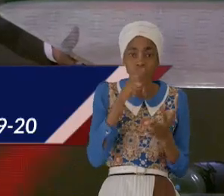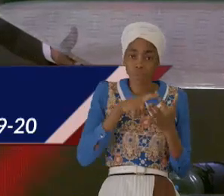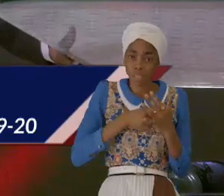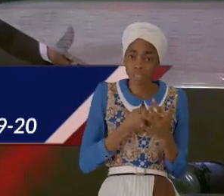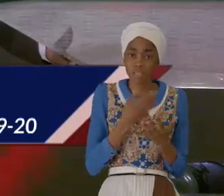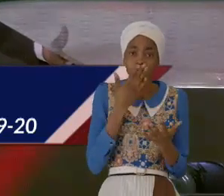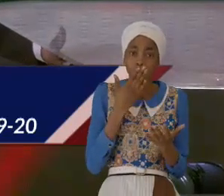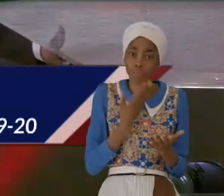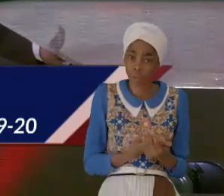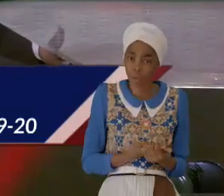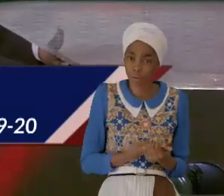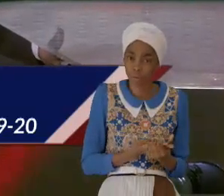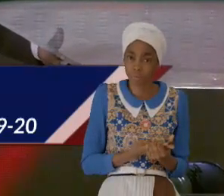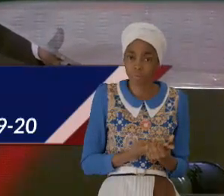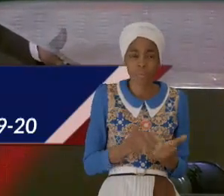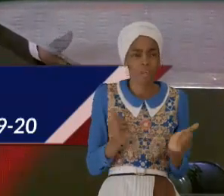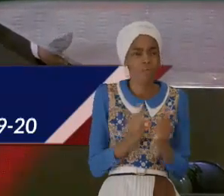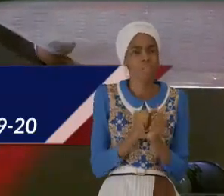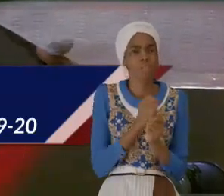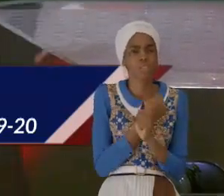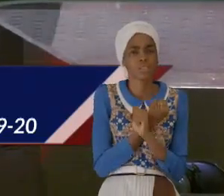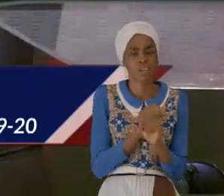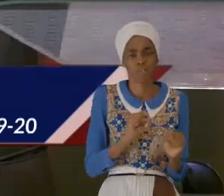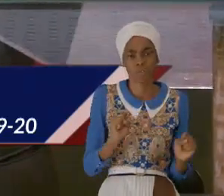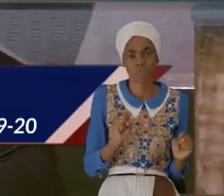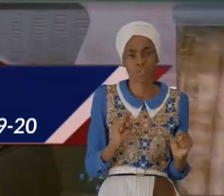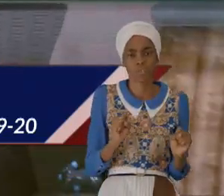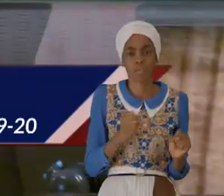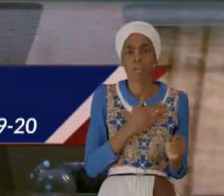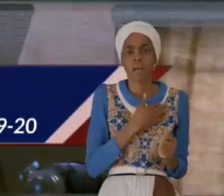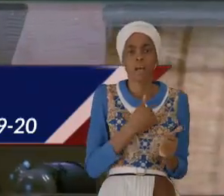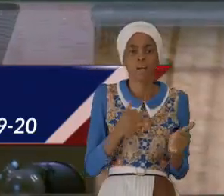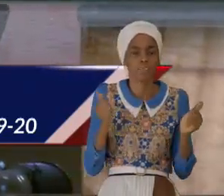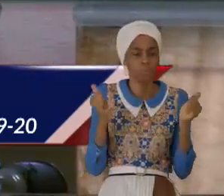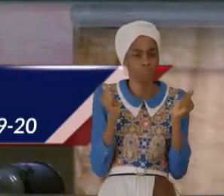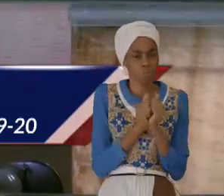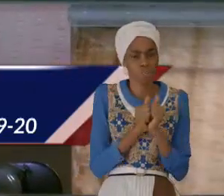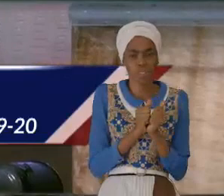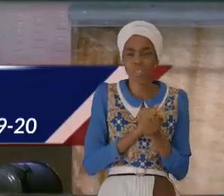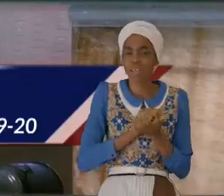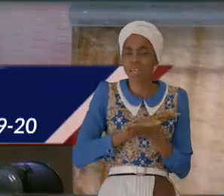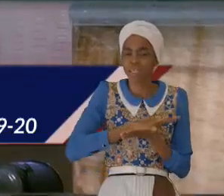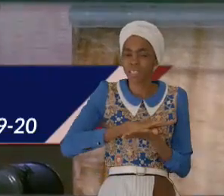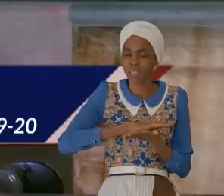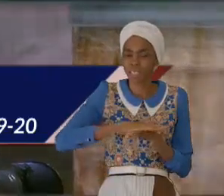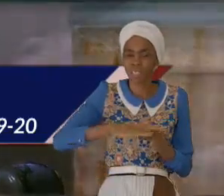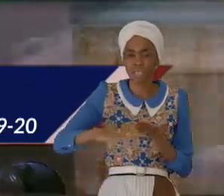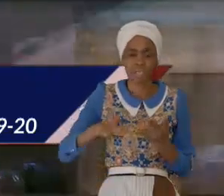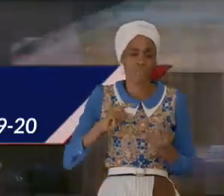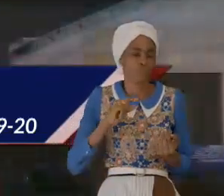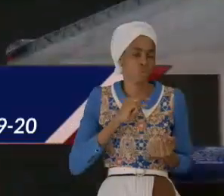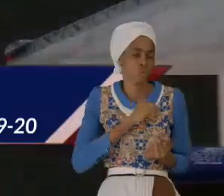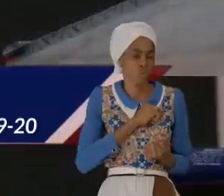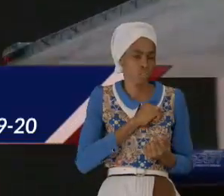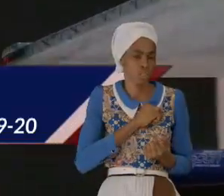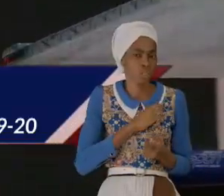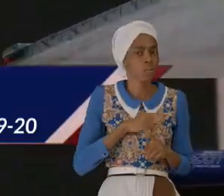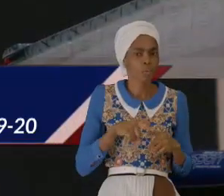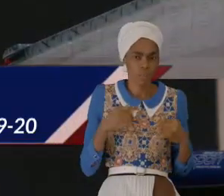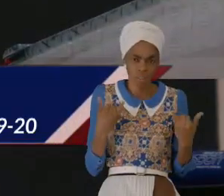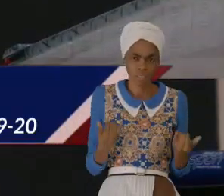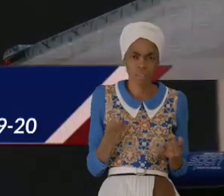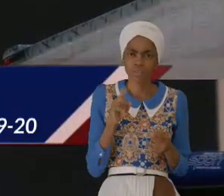well with salvation and with clear conscience, but now you